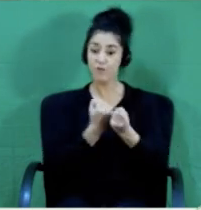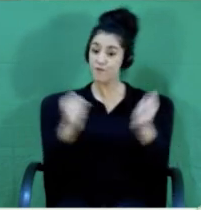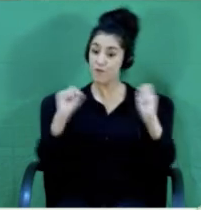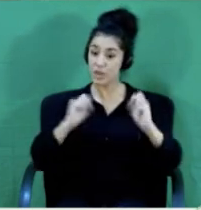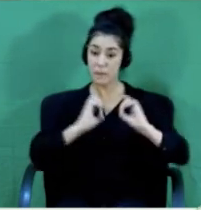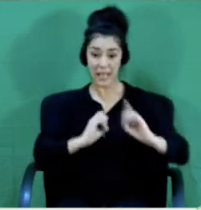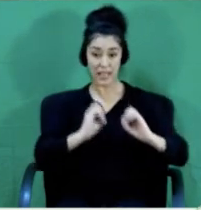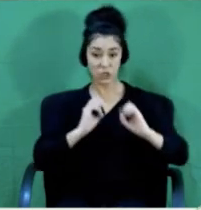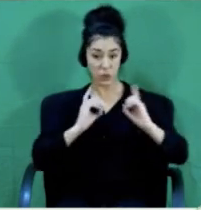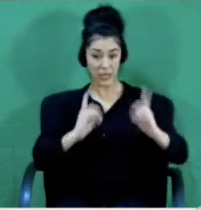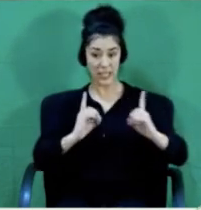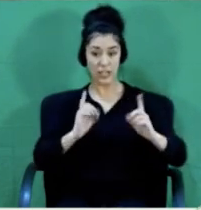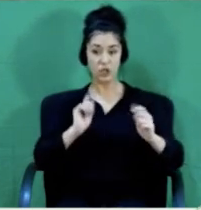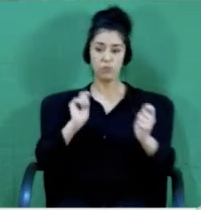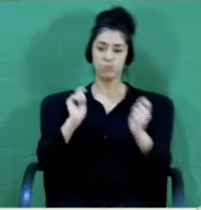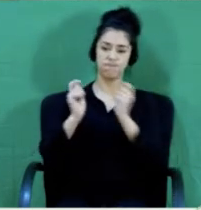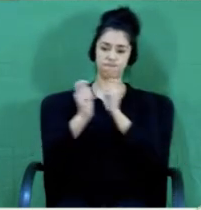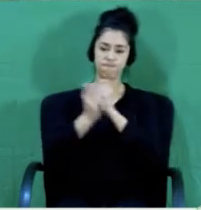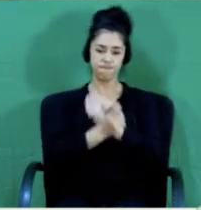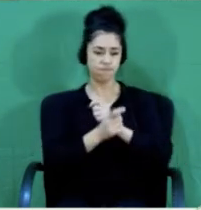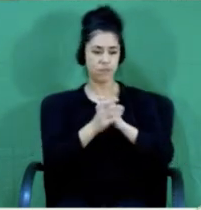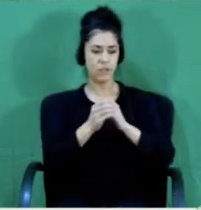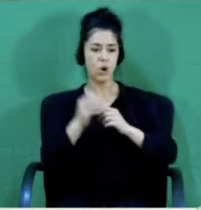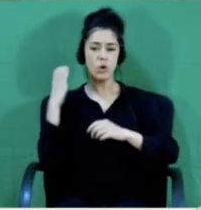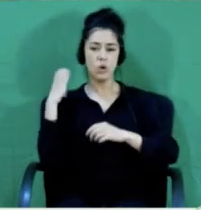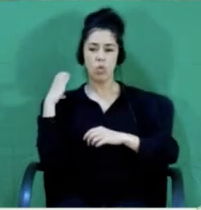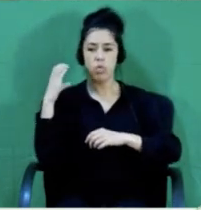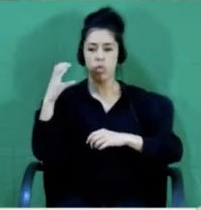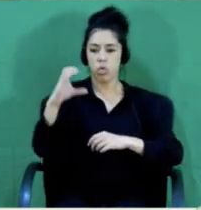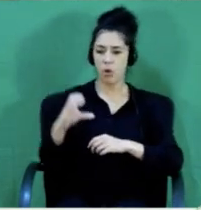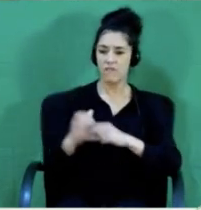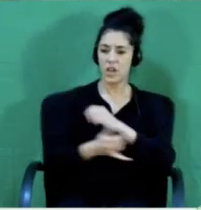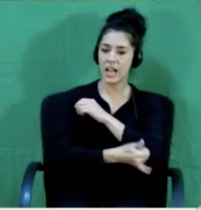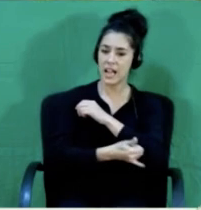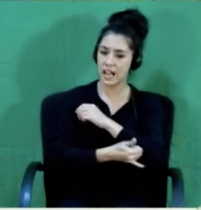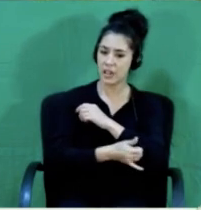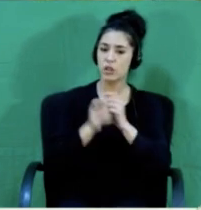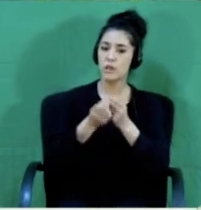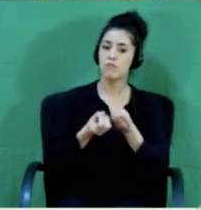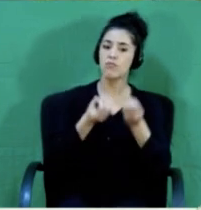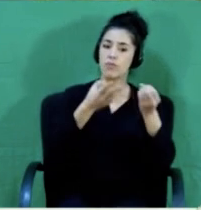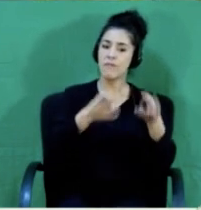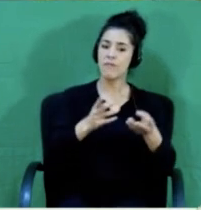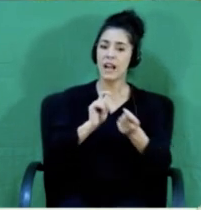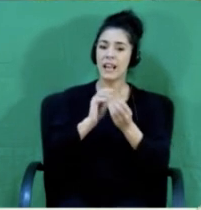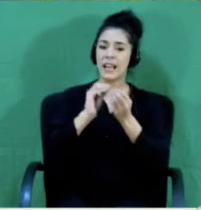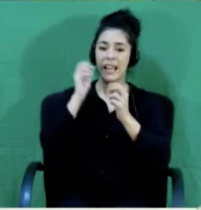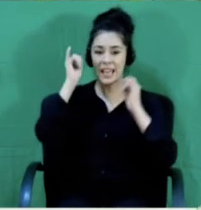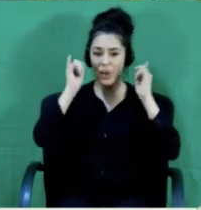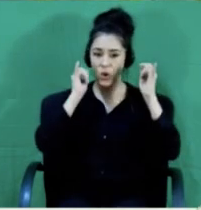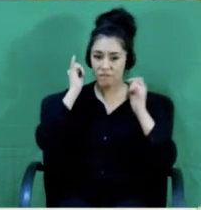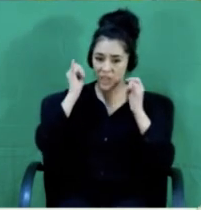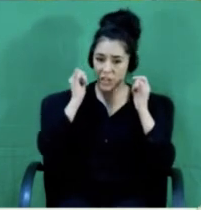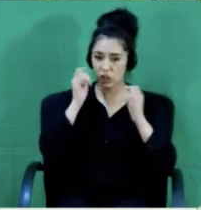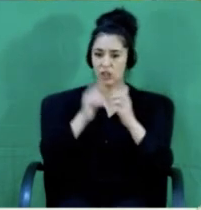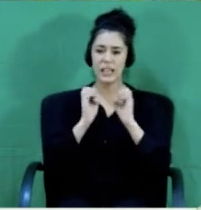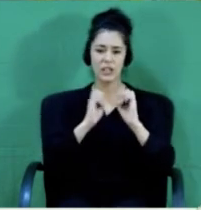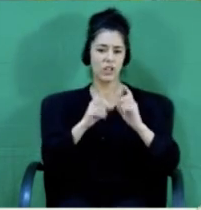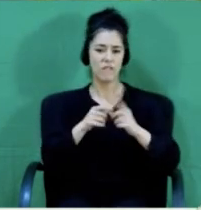principle that removes the burden from the state and provides for innovation and education entrepreneurship that will improve